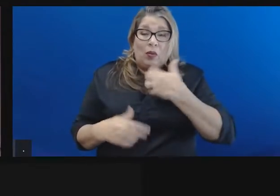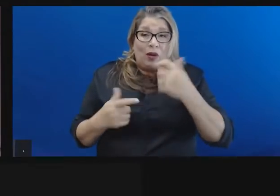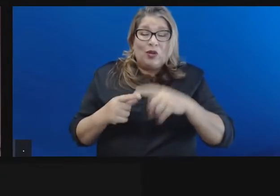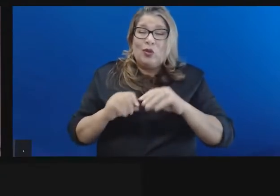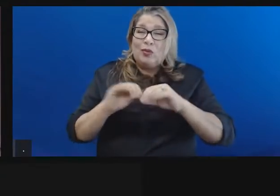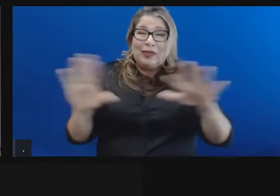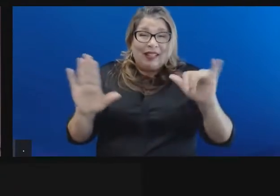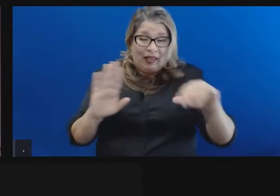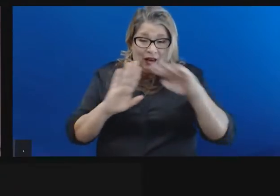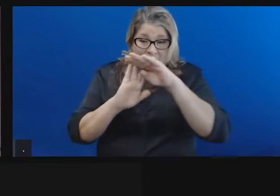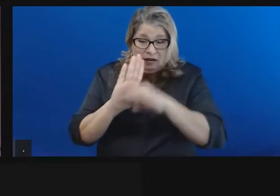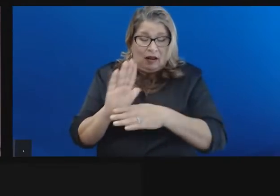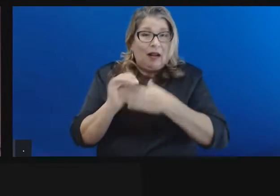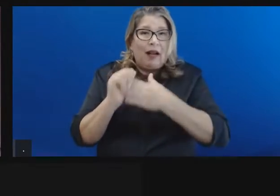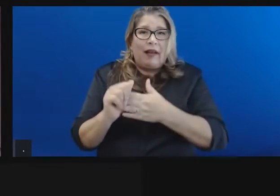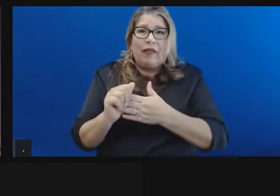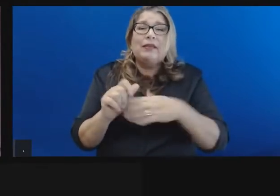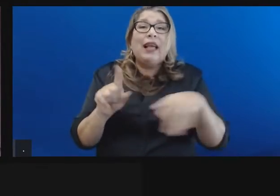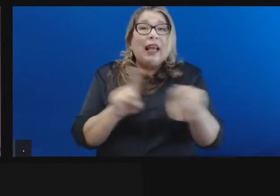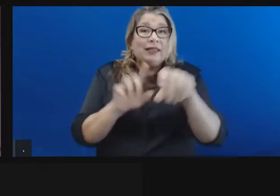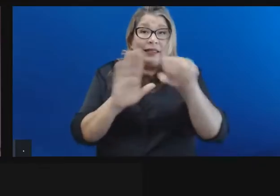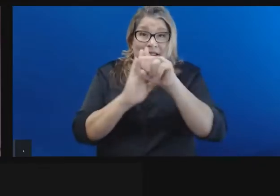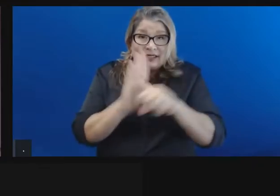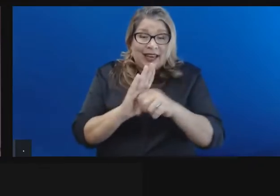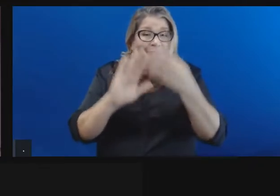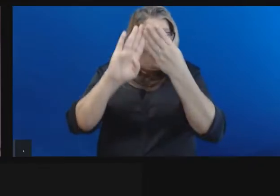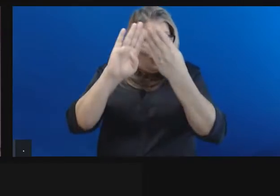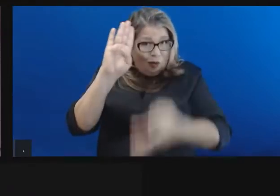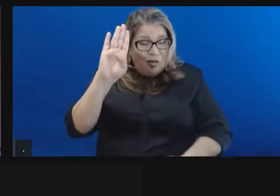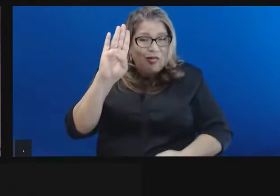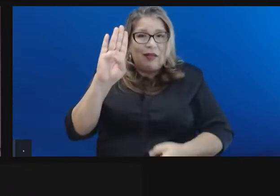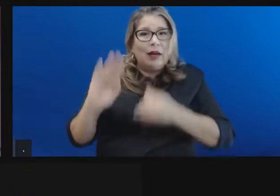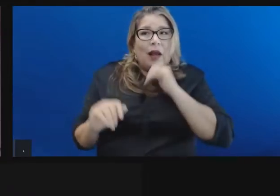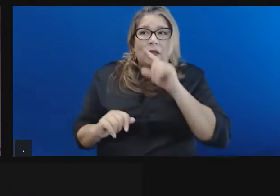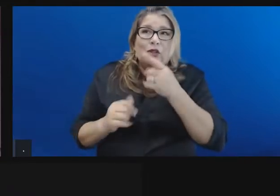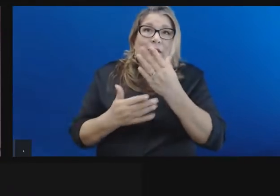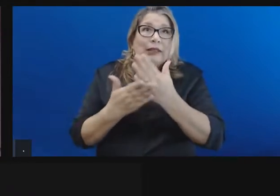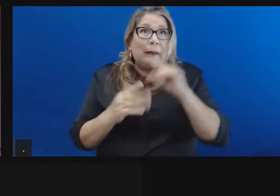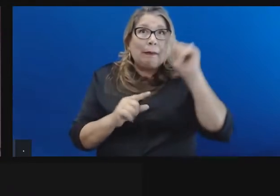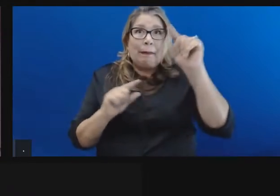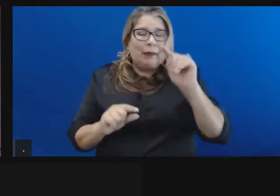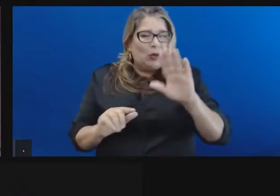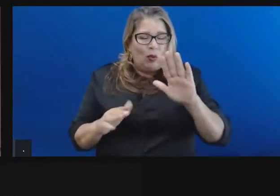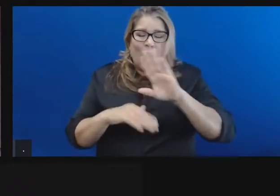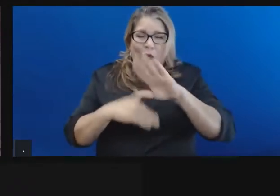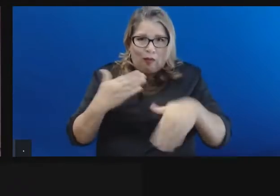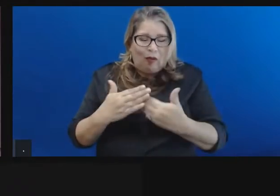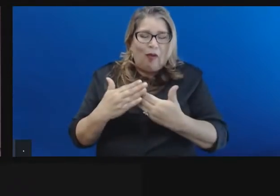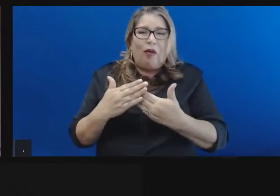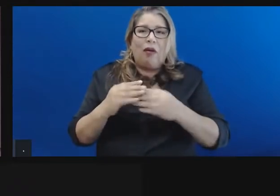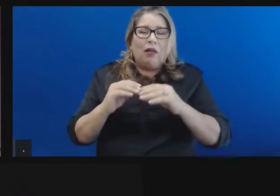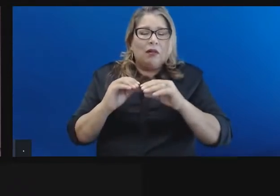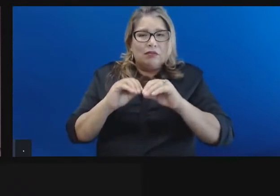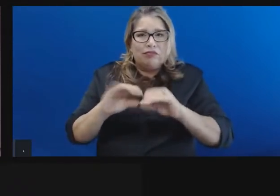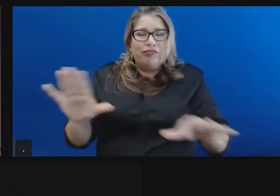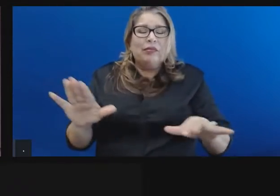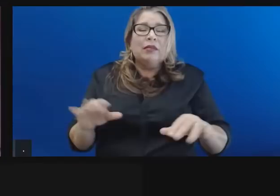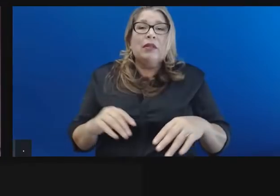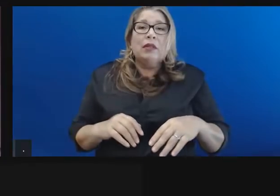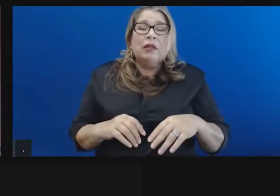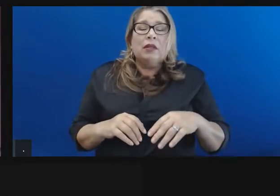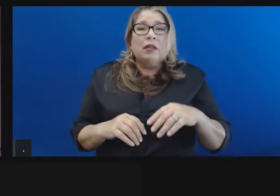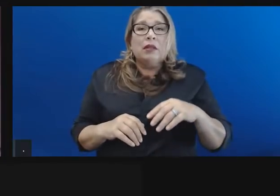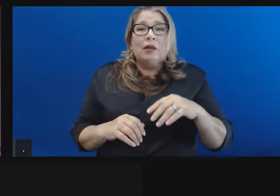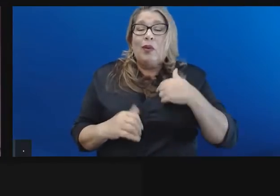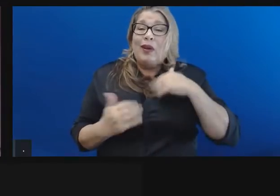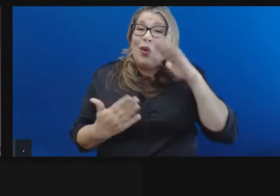moving together as a state pretty immediately. I can't say is that, right after they come out or within a couple of days, but that is the